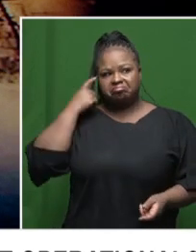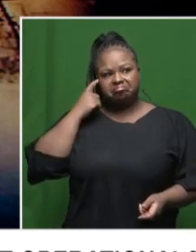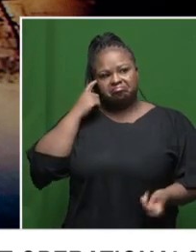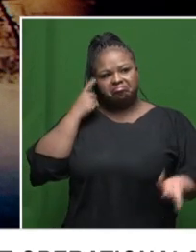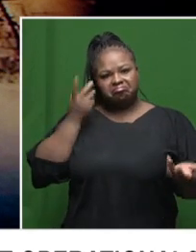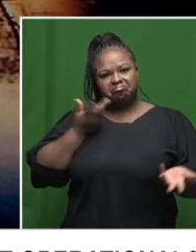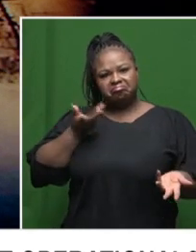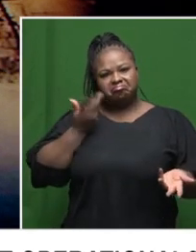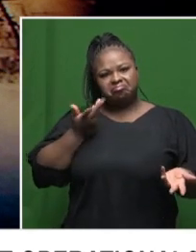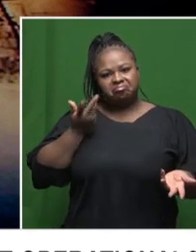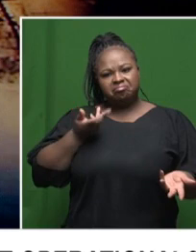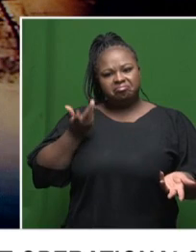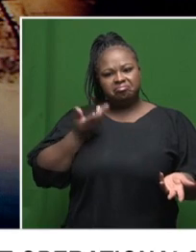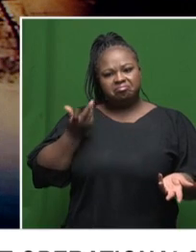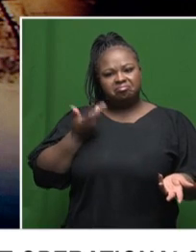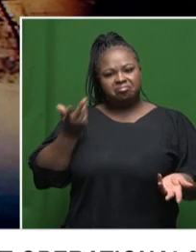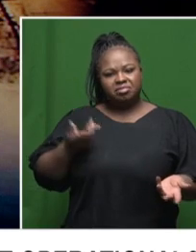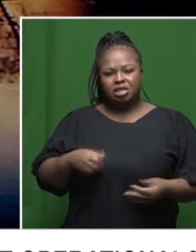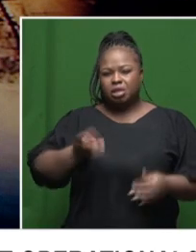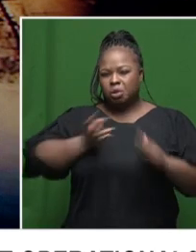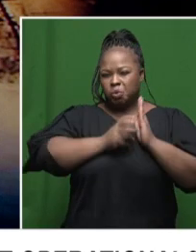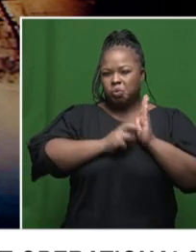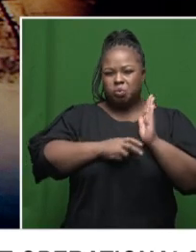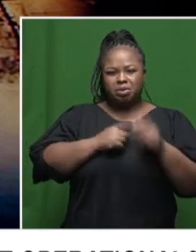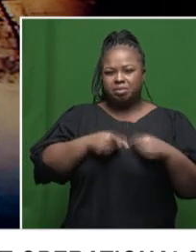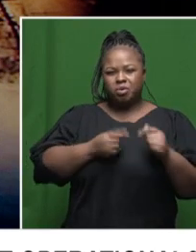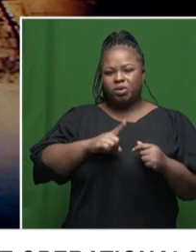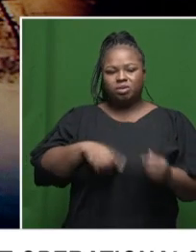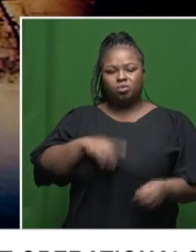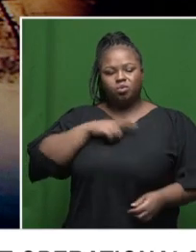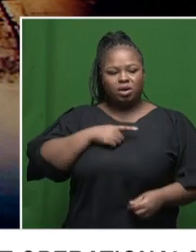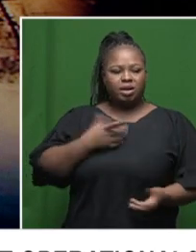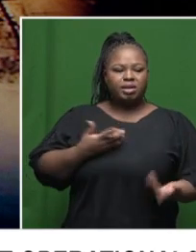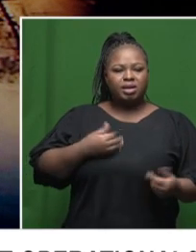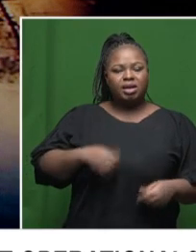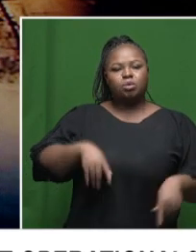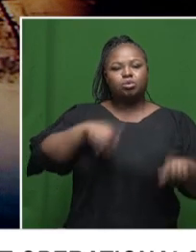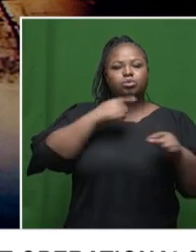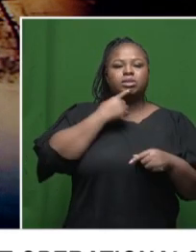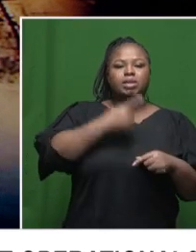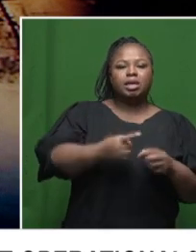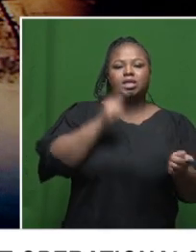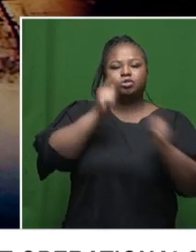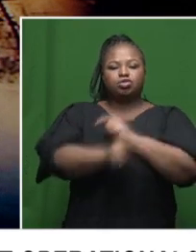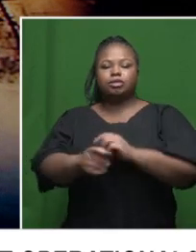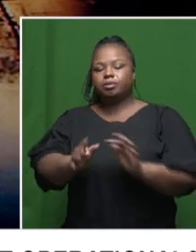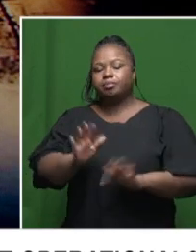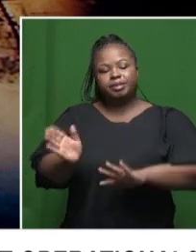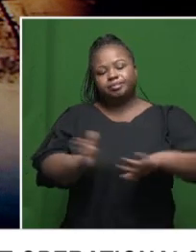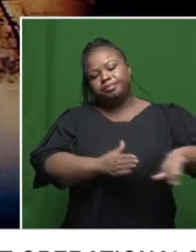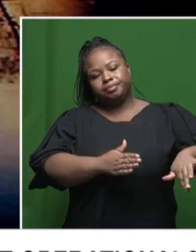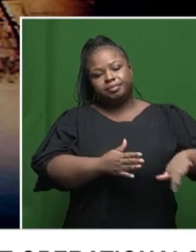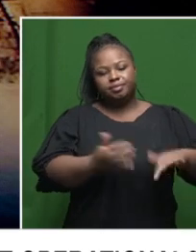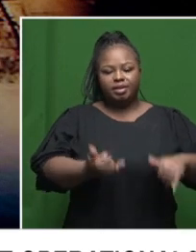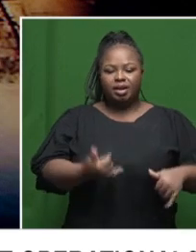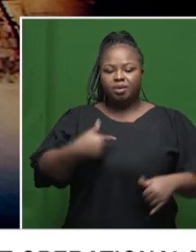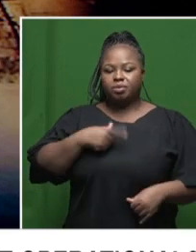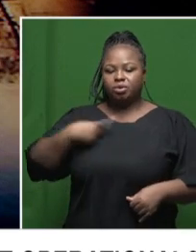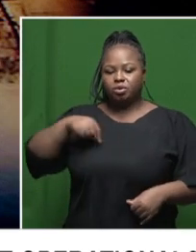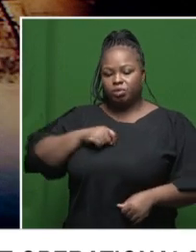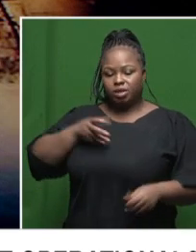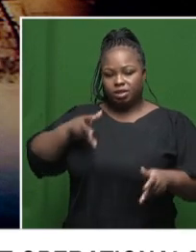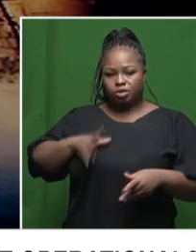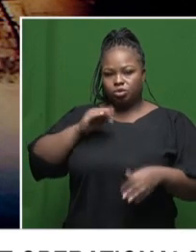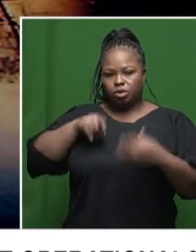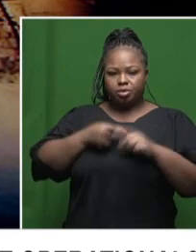questions. What are these regulations all about if we're retracting the same things in a day? Anyway, that's not why we're actually speaking. We're here to speak about